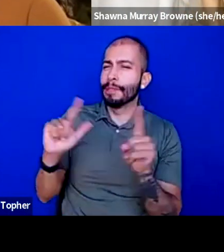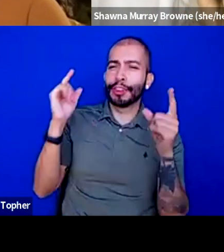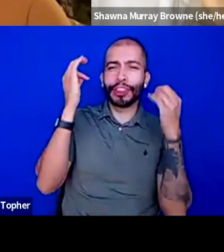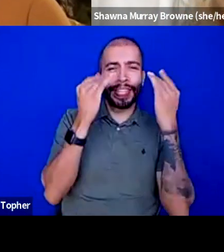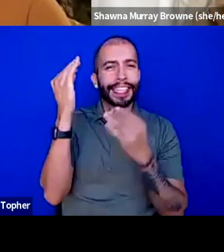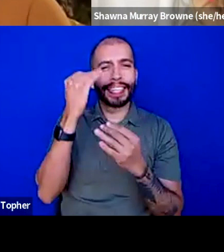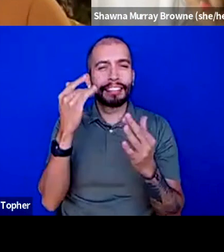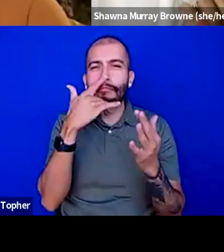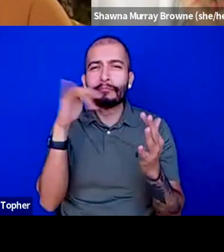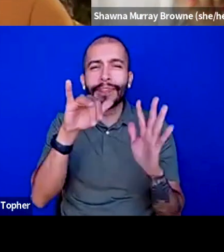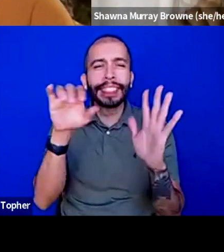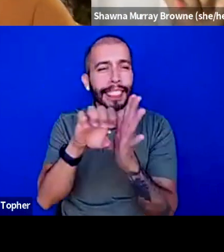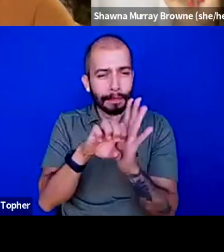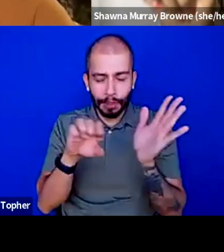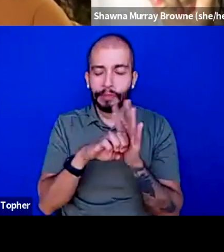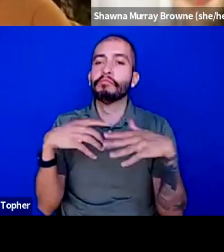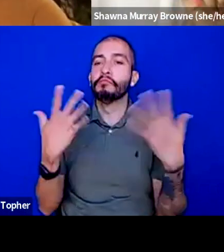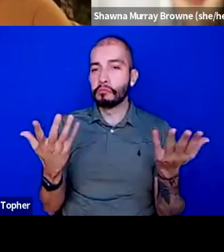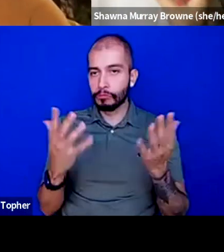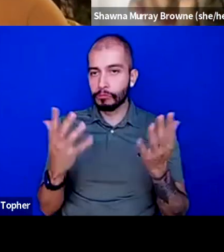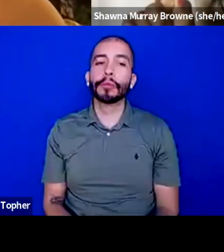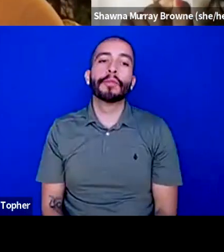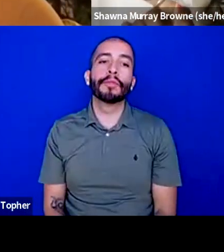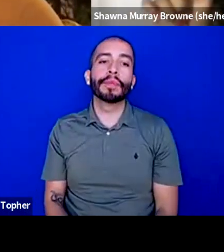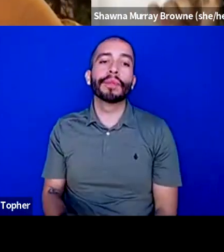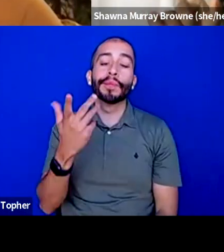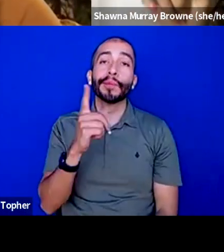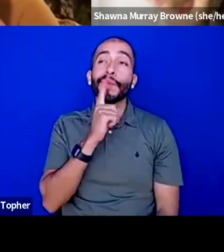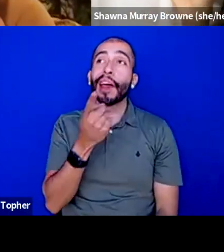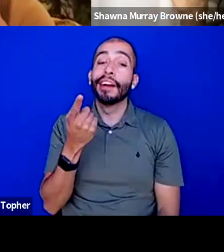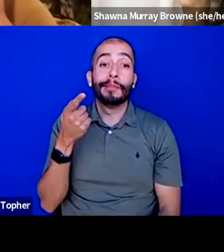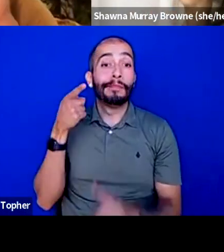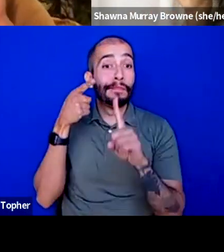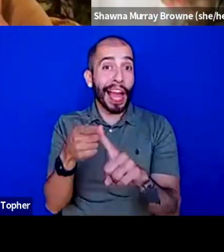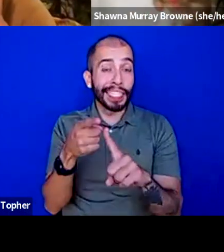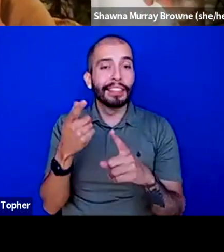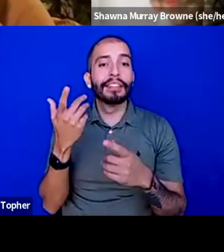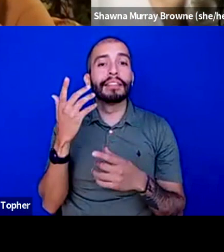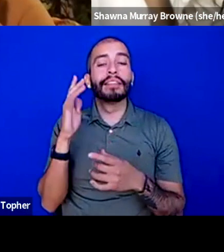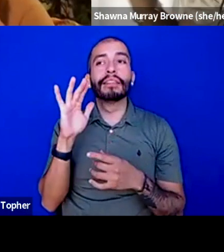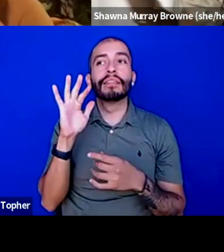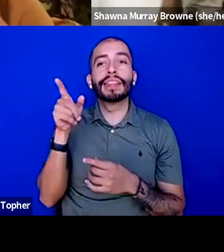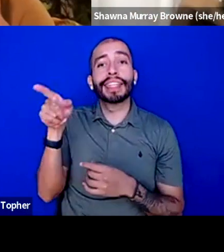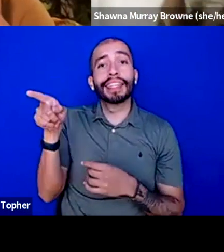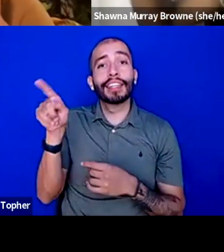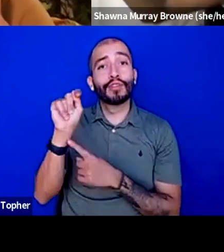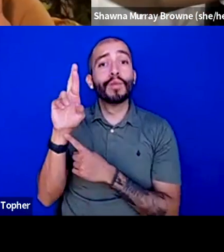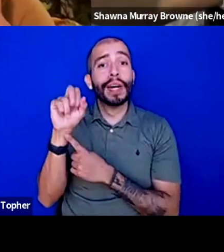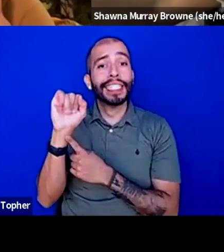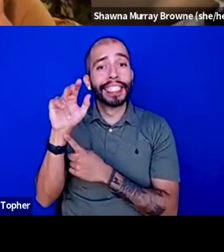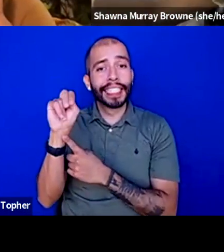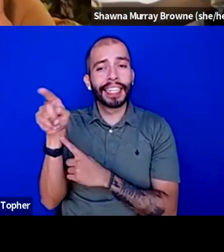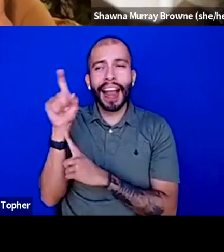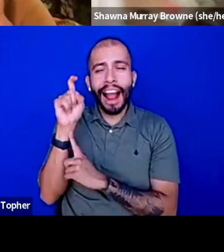there was basically a way that he had to navigate himself in order to get permission to go home, to